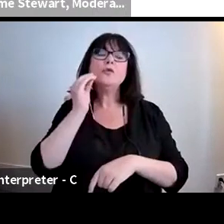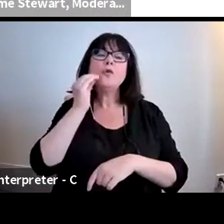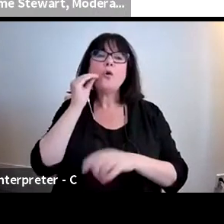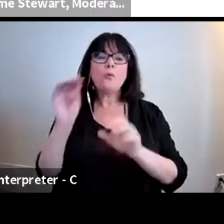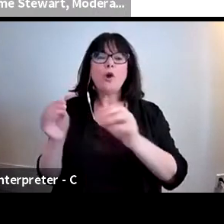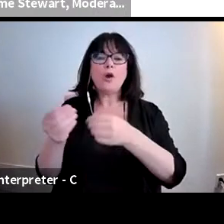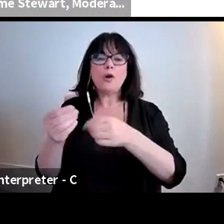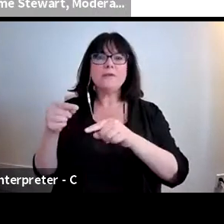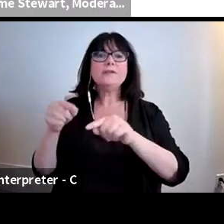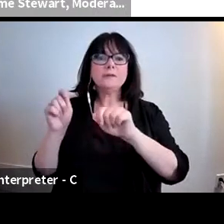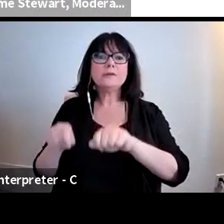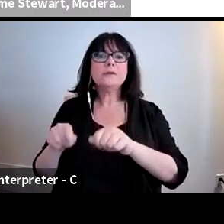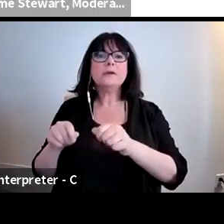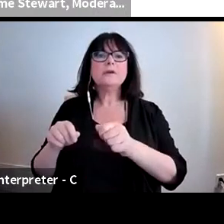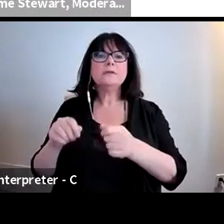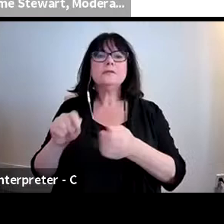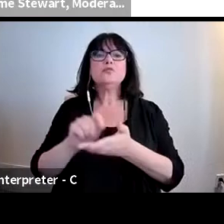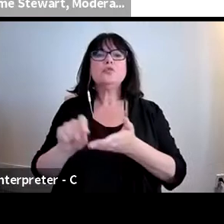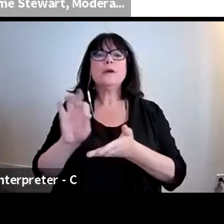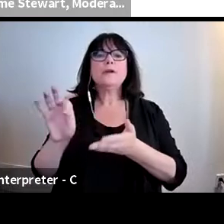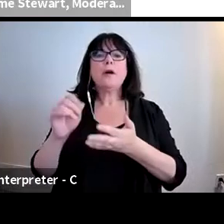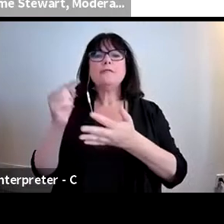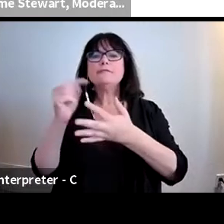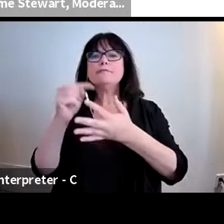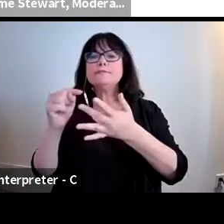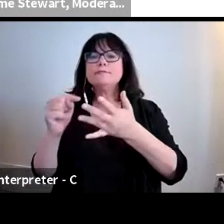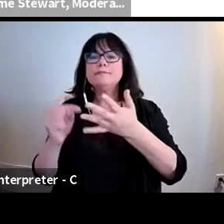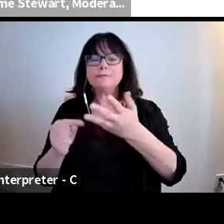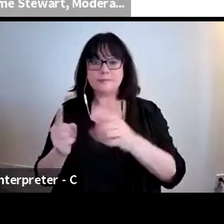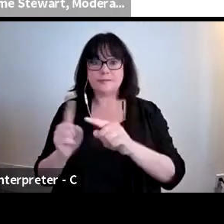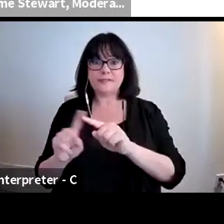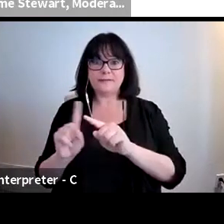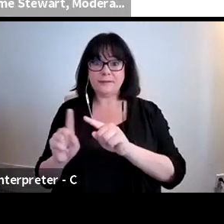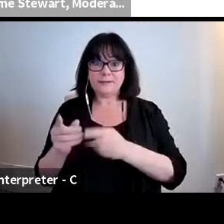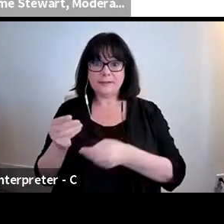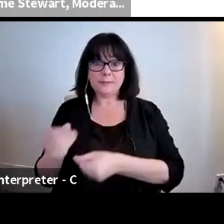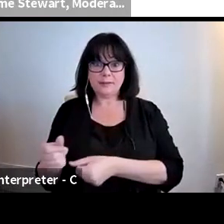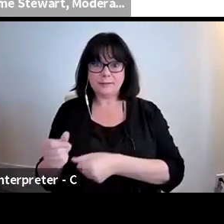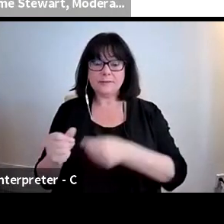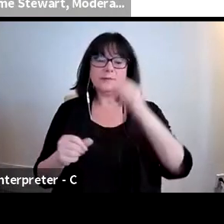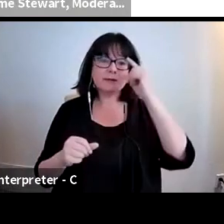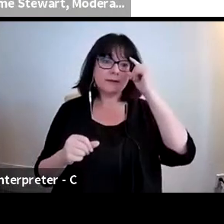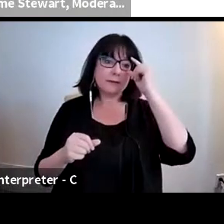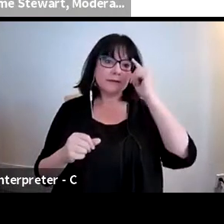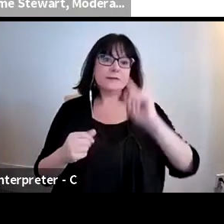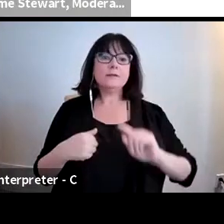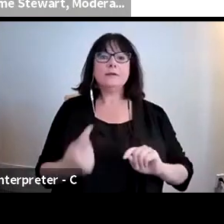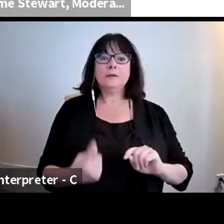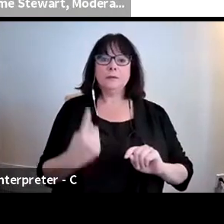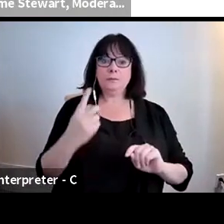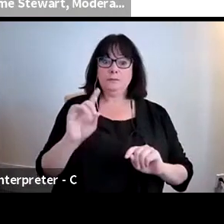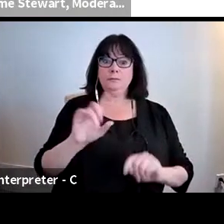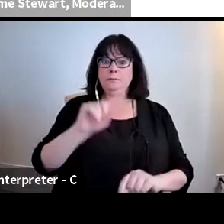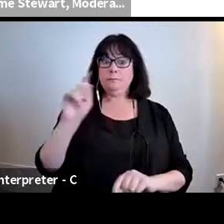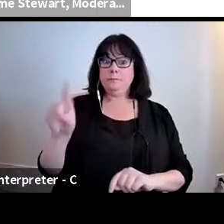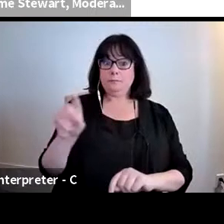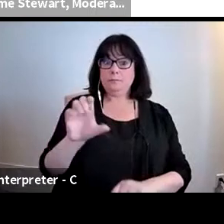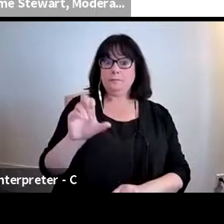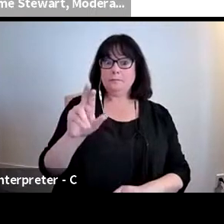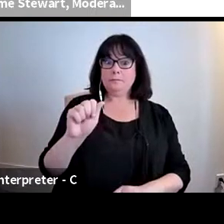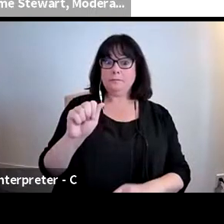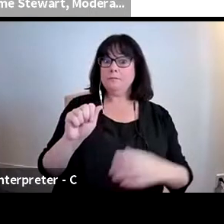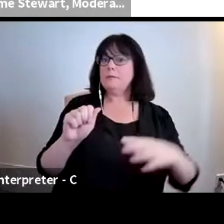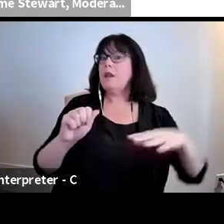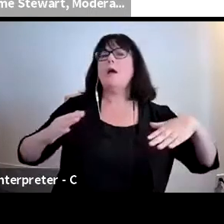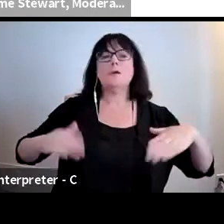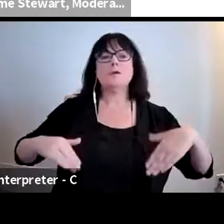office. And so one of the questions that's been put to CRA, which has not yet been answered, is will there be a 50%